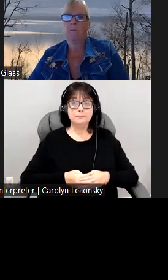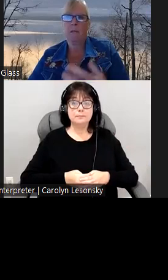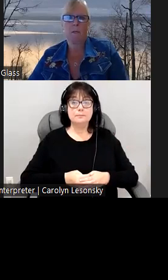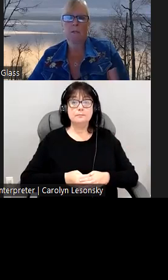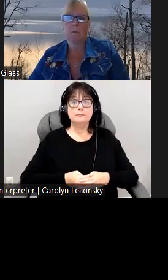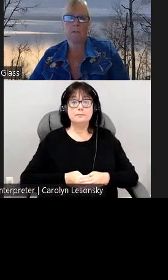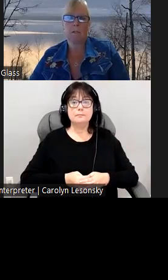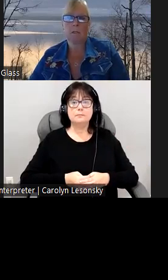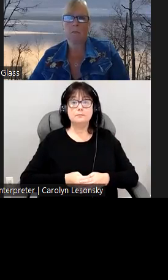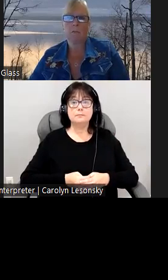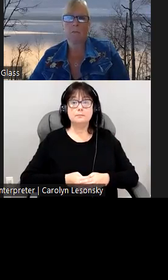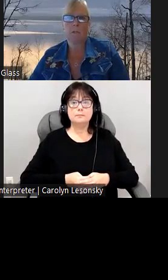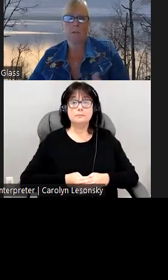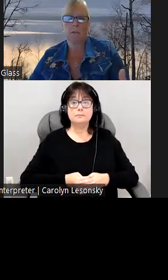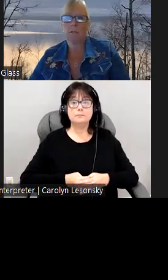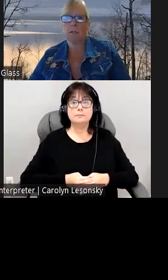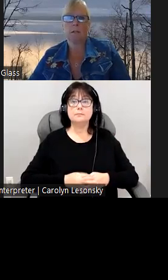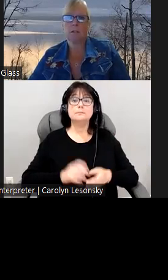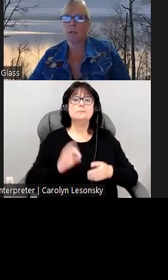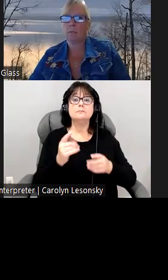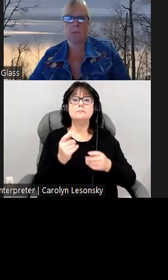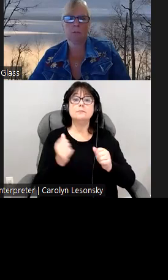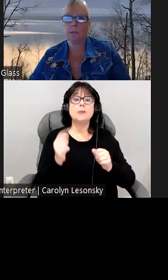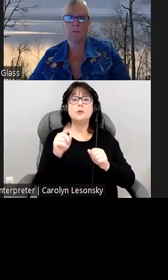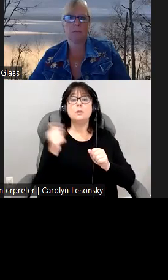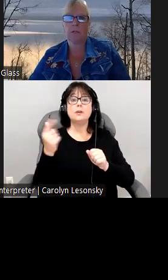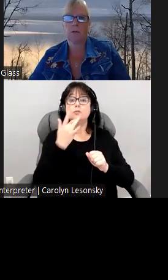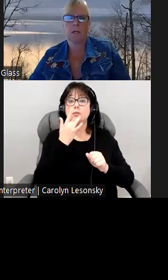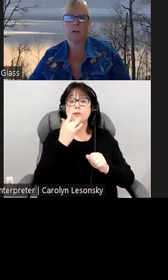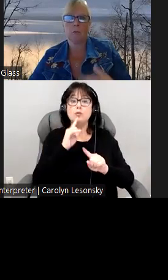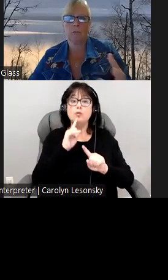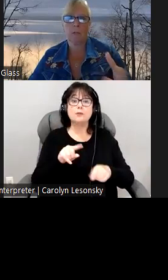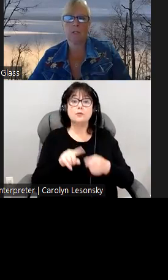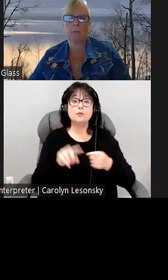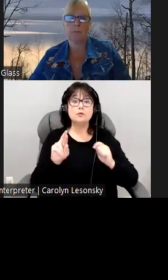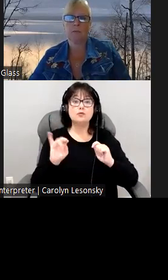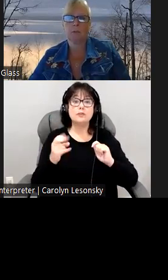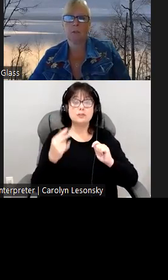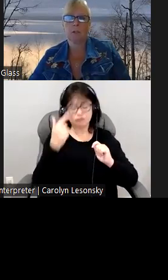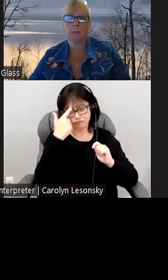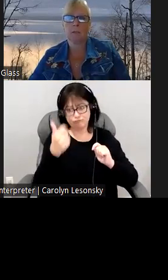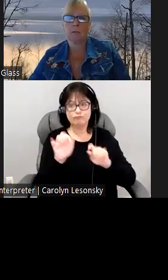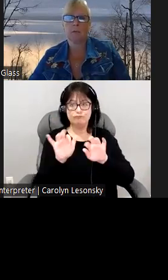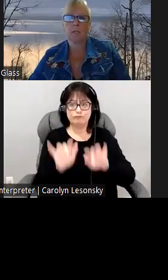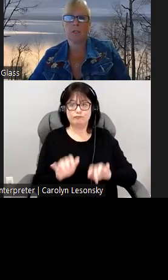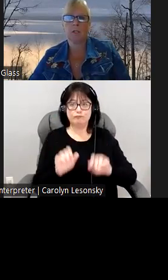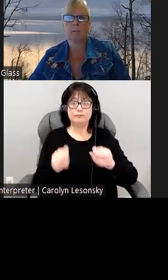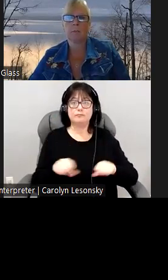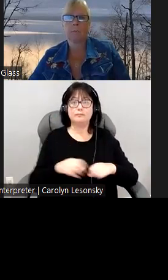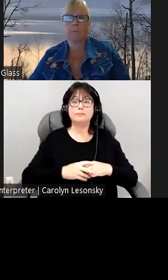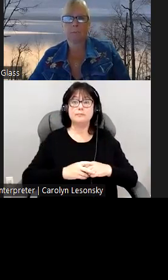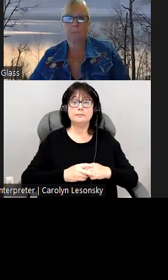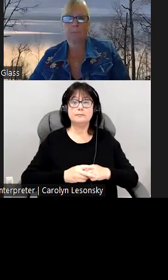If anyone else wants to type in response to Rich in the chat, please feel free to go ahead. I hope, Rich, that gives you just a little bit of information